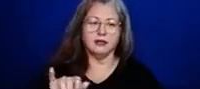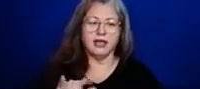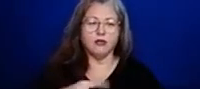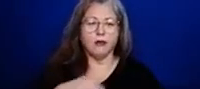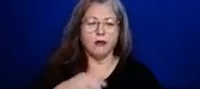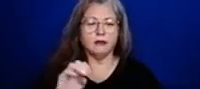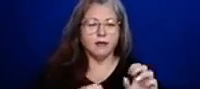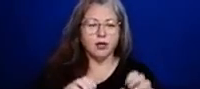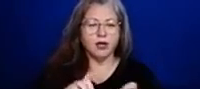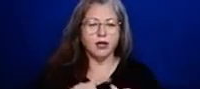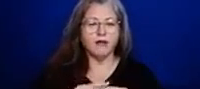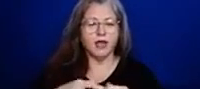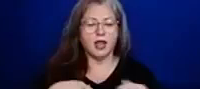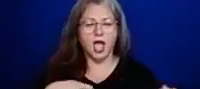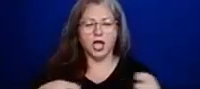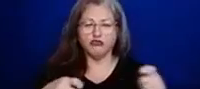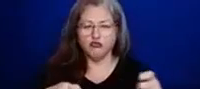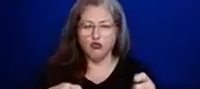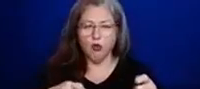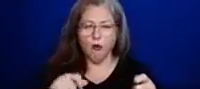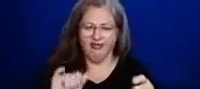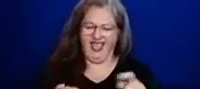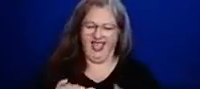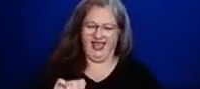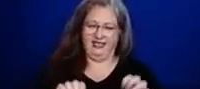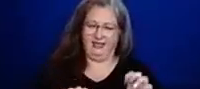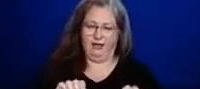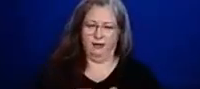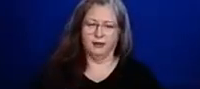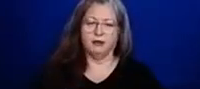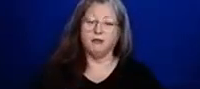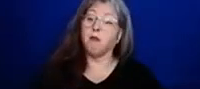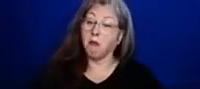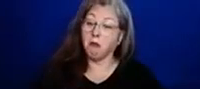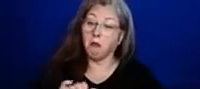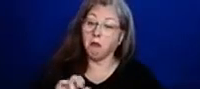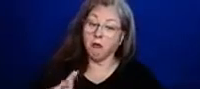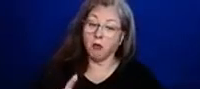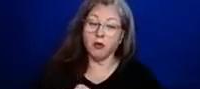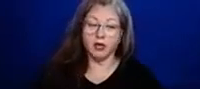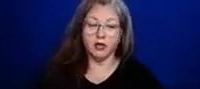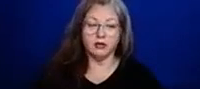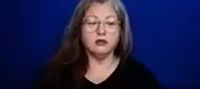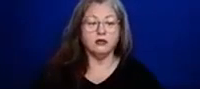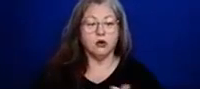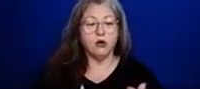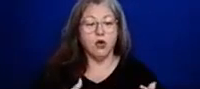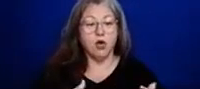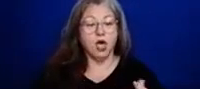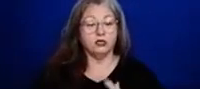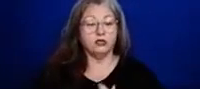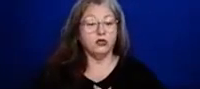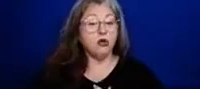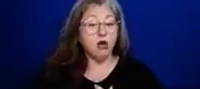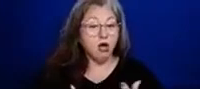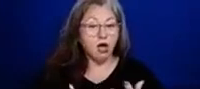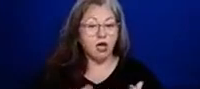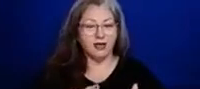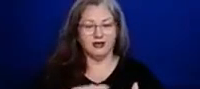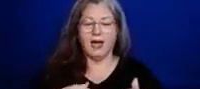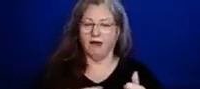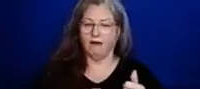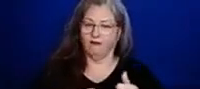experiment and then controlling the experiment. Okay. So what I started to do was, this is a